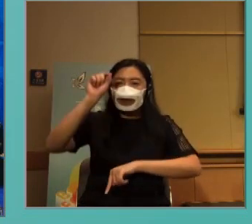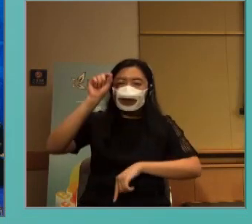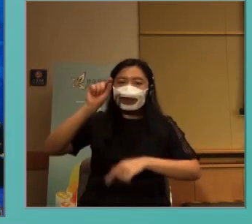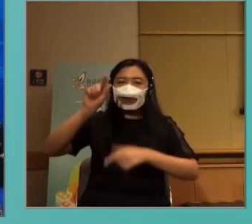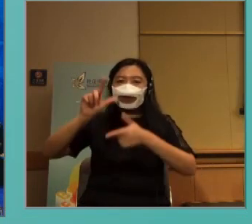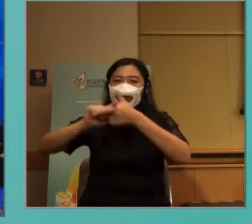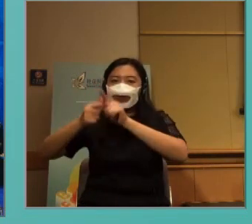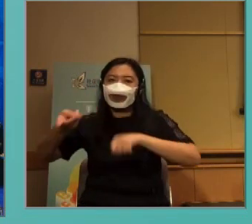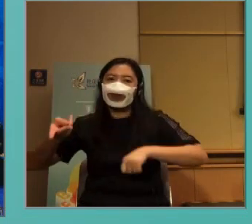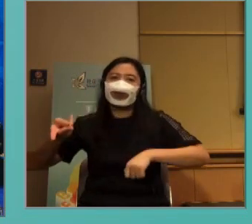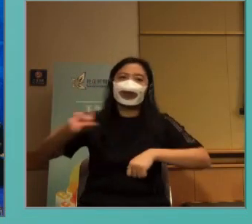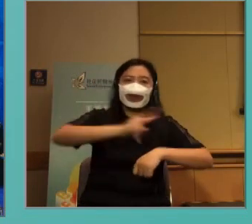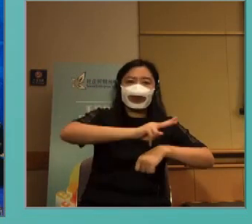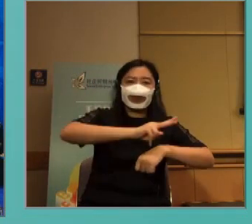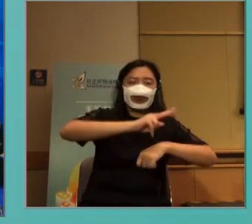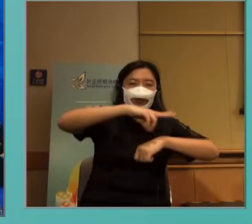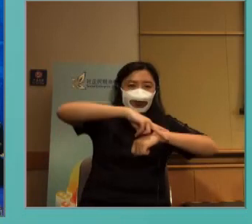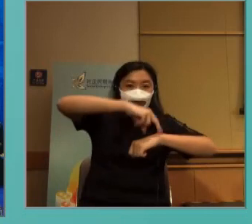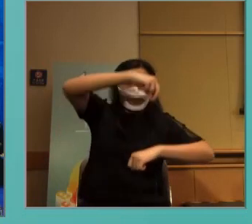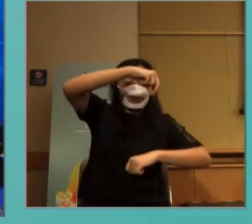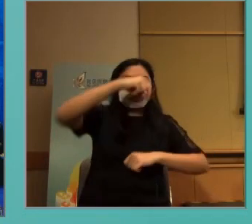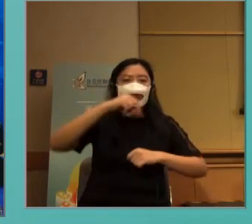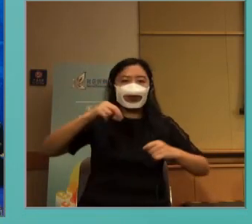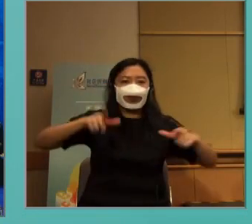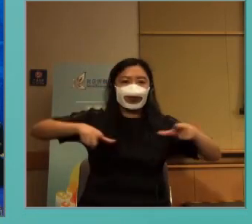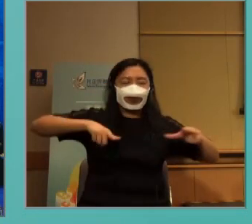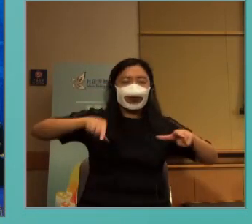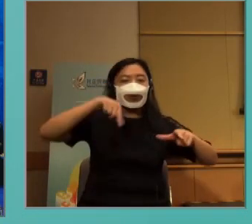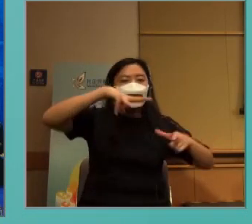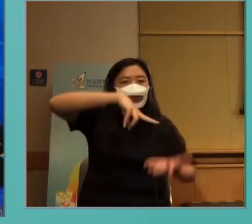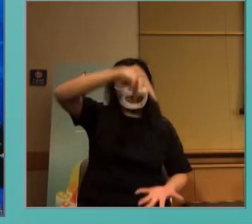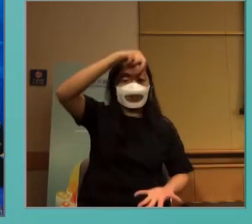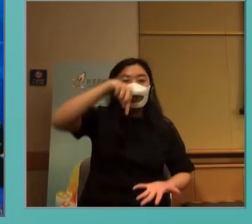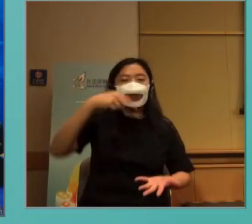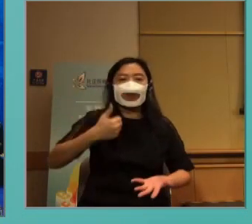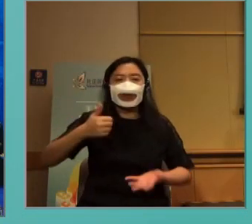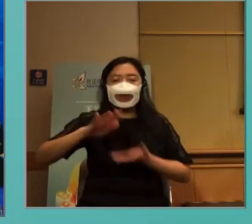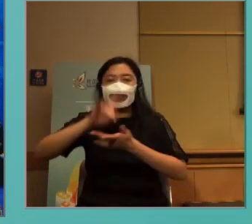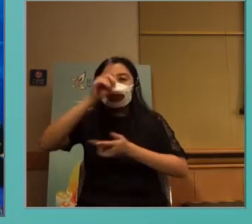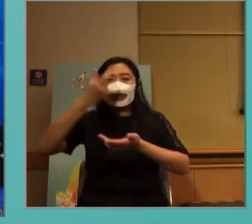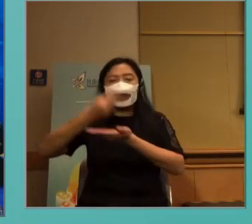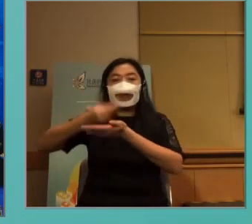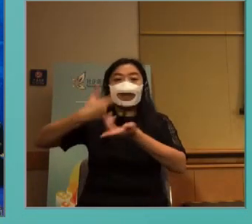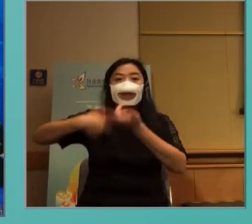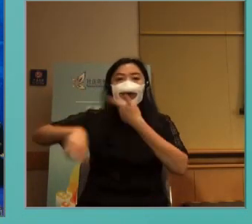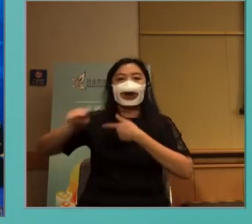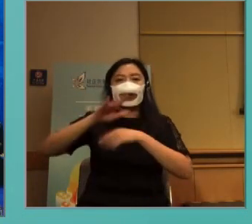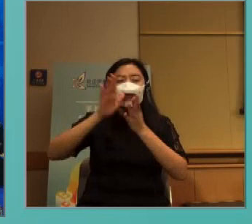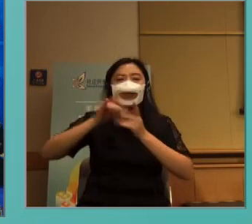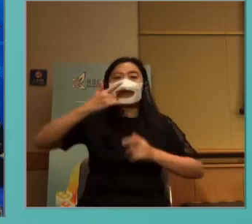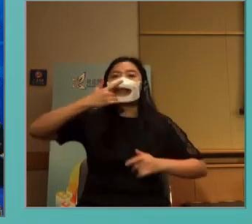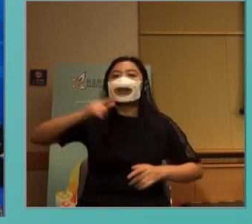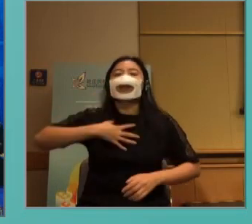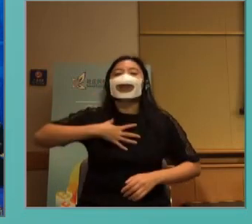very different, unique experience to it. Not only are they getting the physical painting, they're also getting the digital file that can